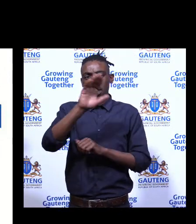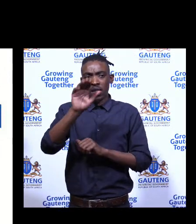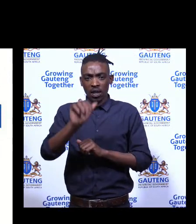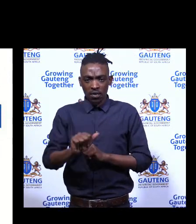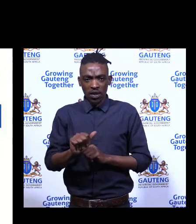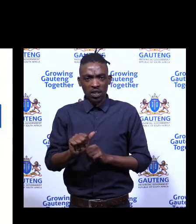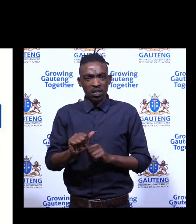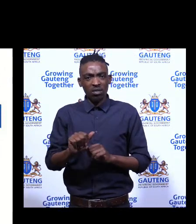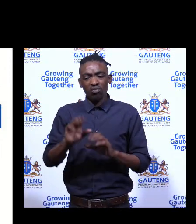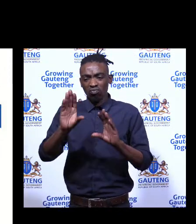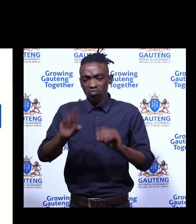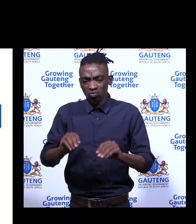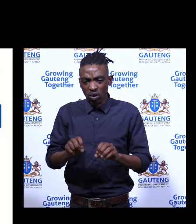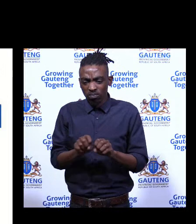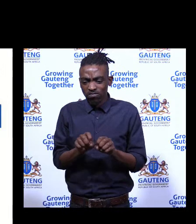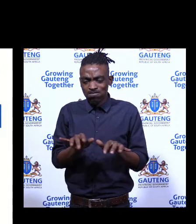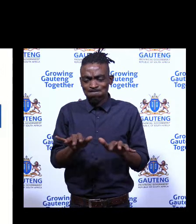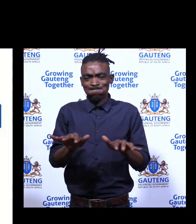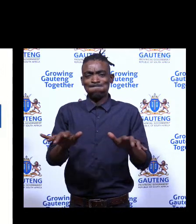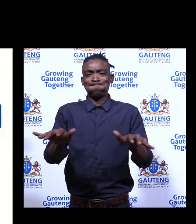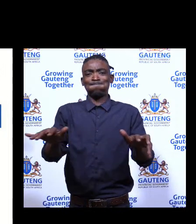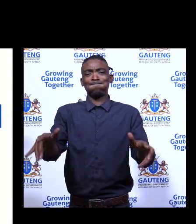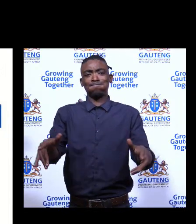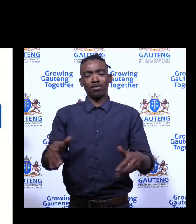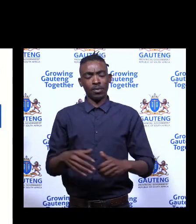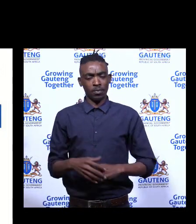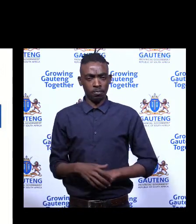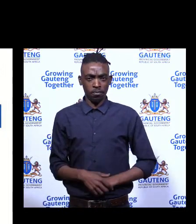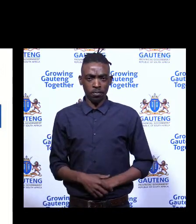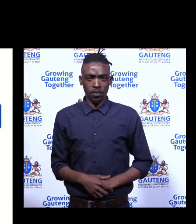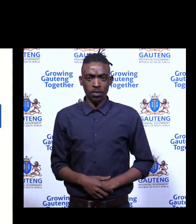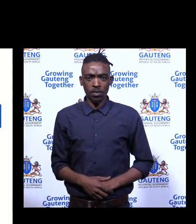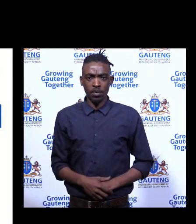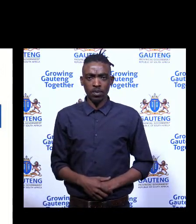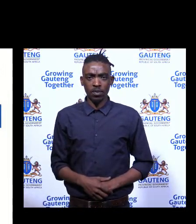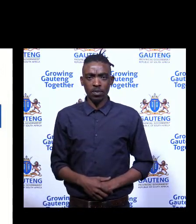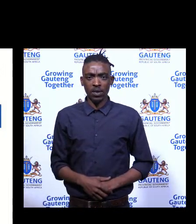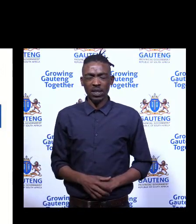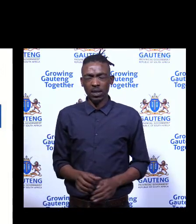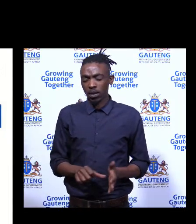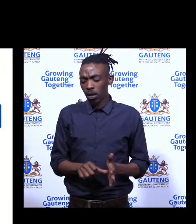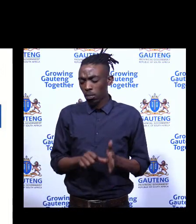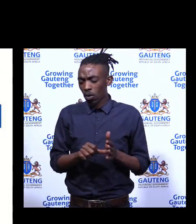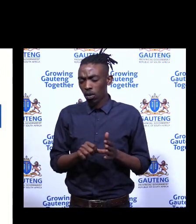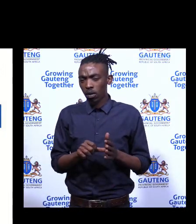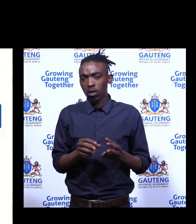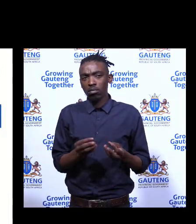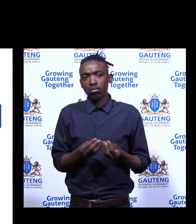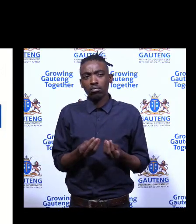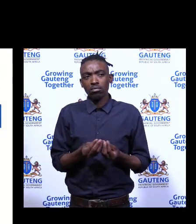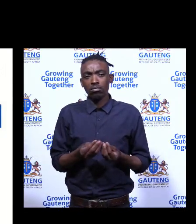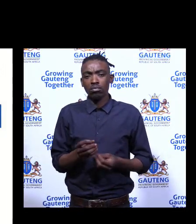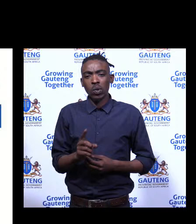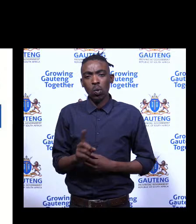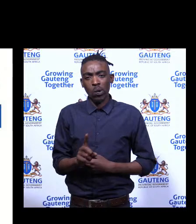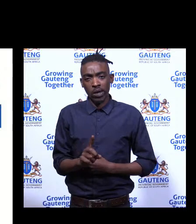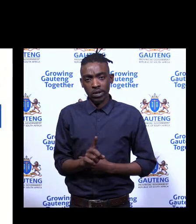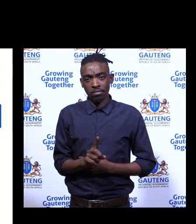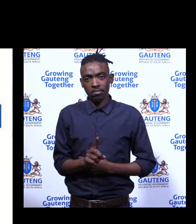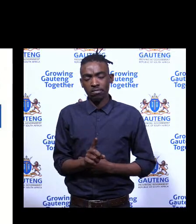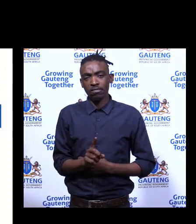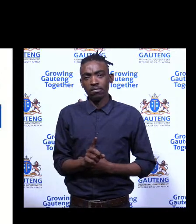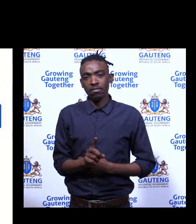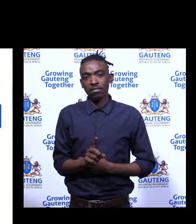further transmission. And in that health catchment area, there are important things where it's not only